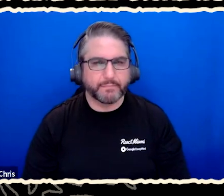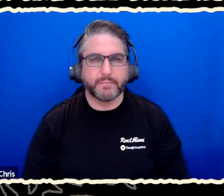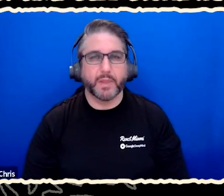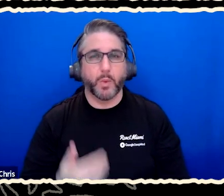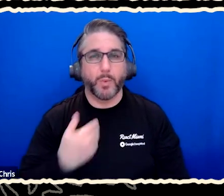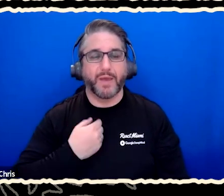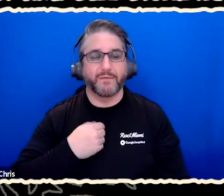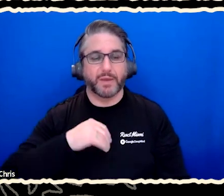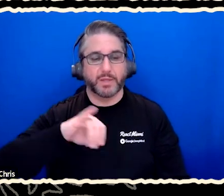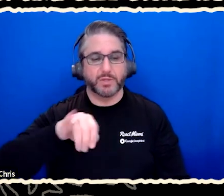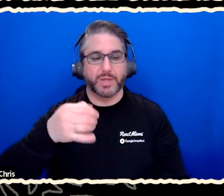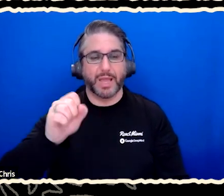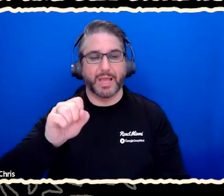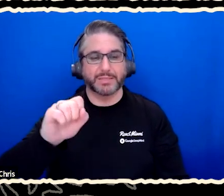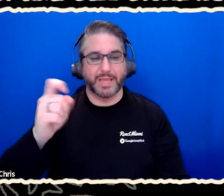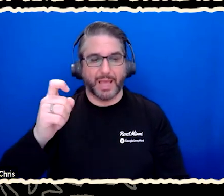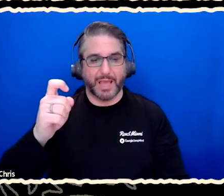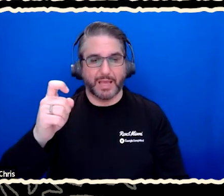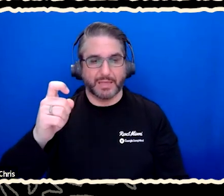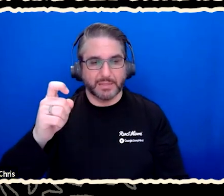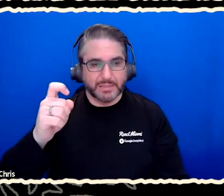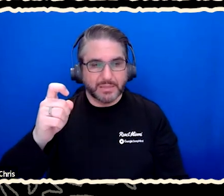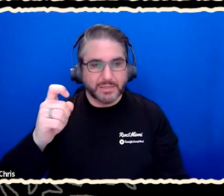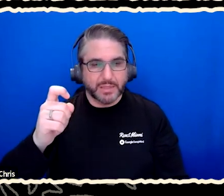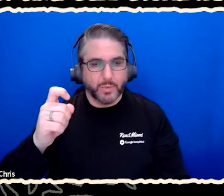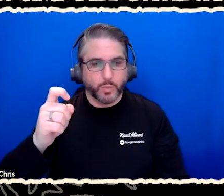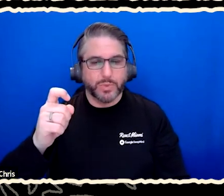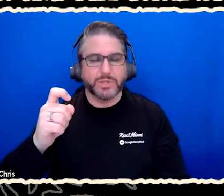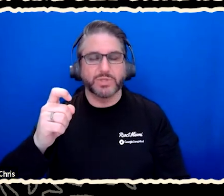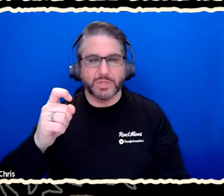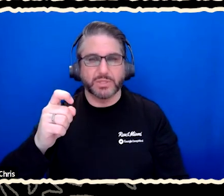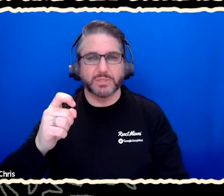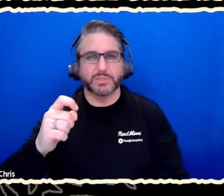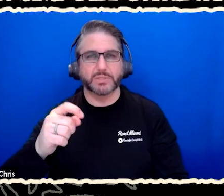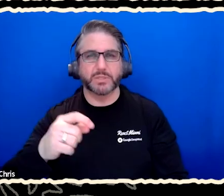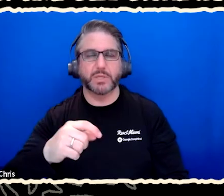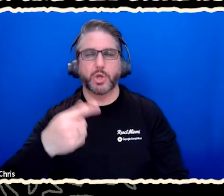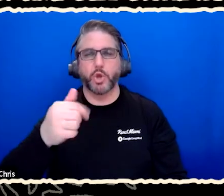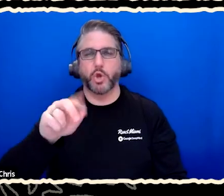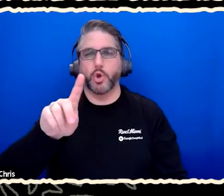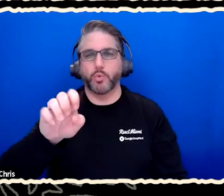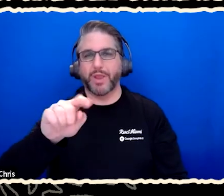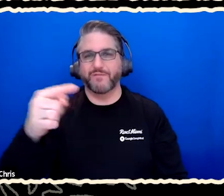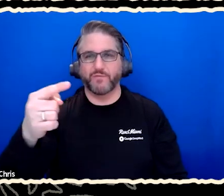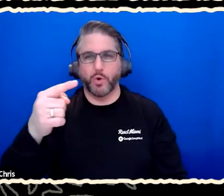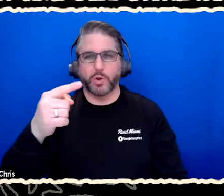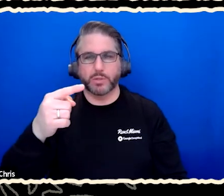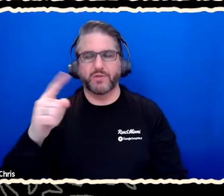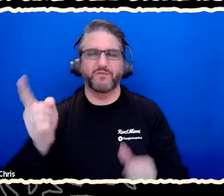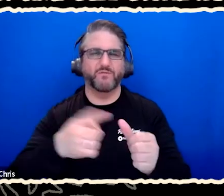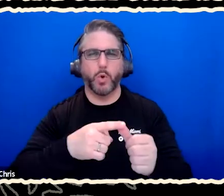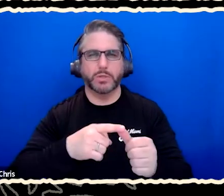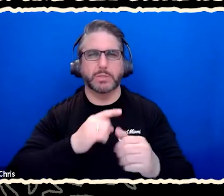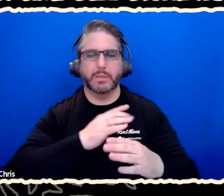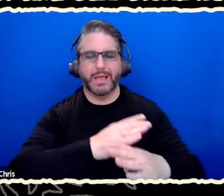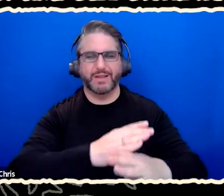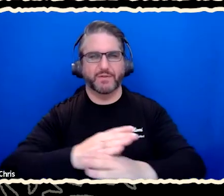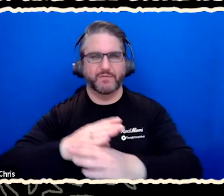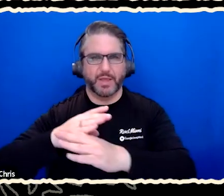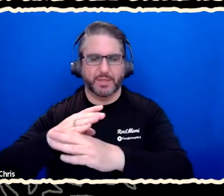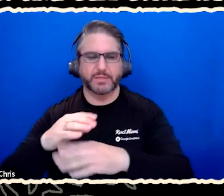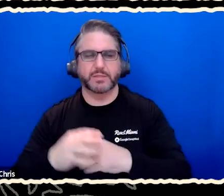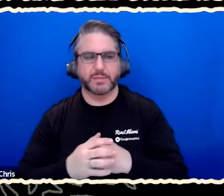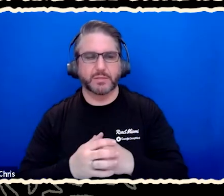JSX in place, which is basically a great first line of defense, taking care of any